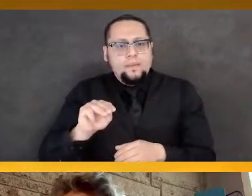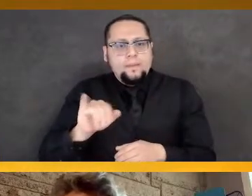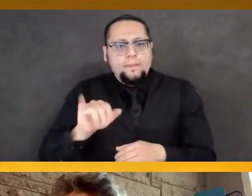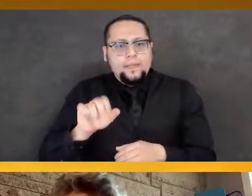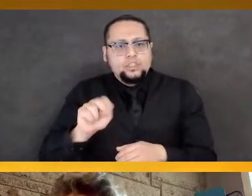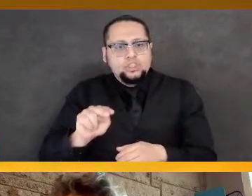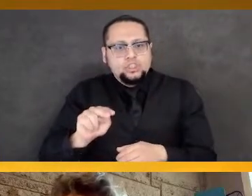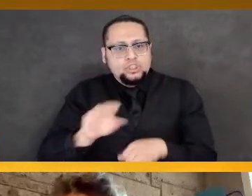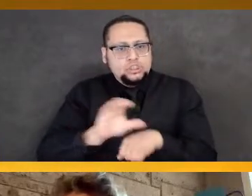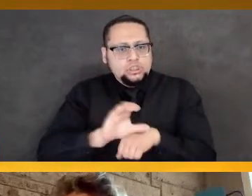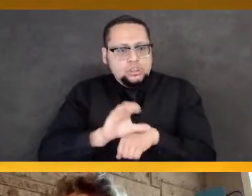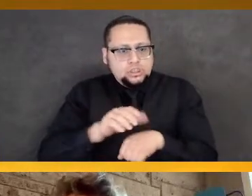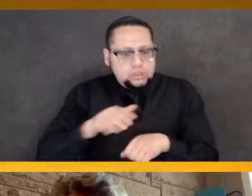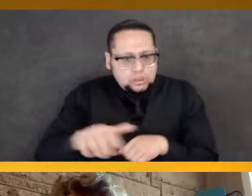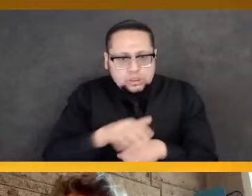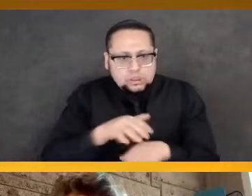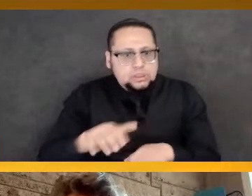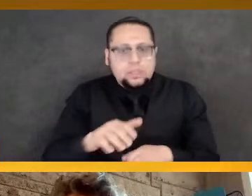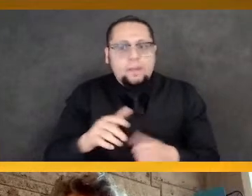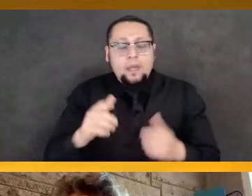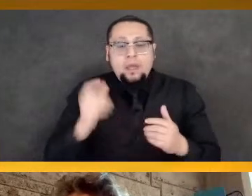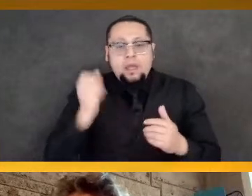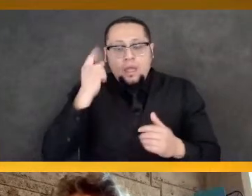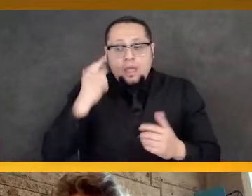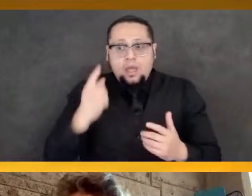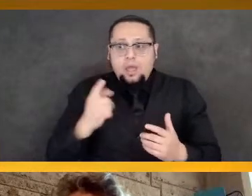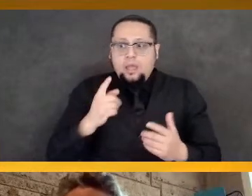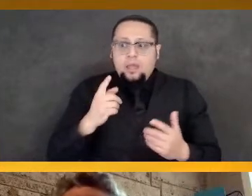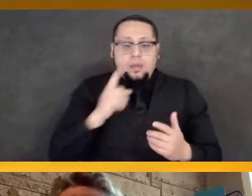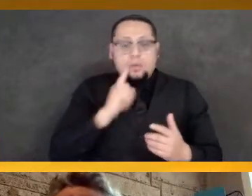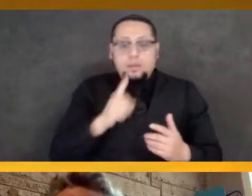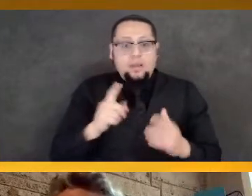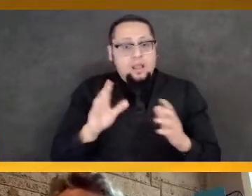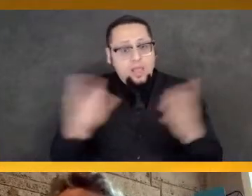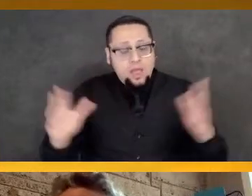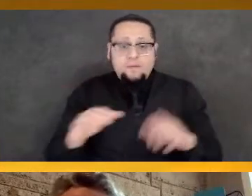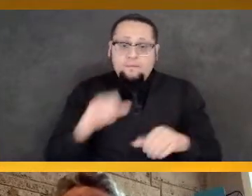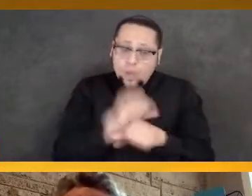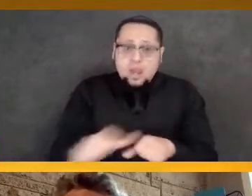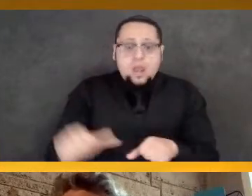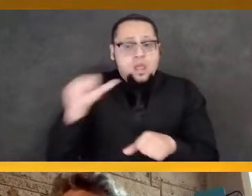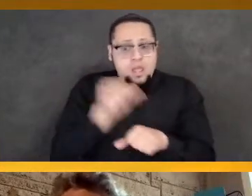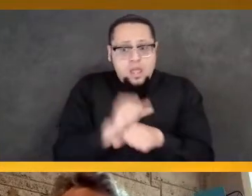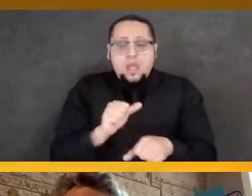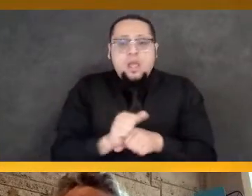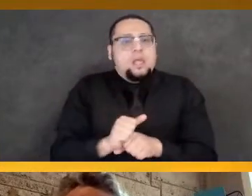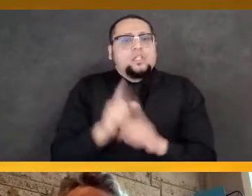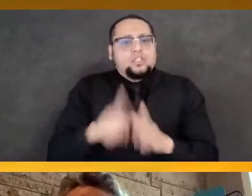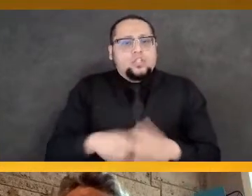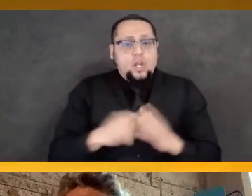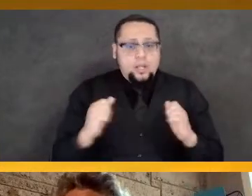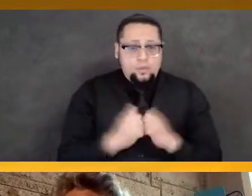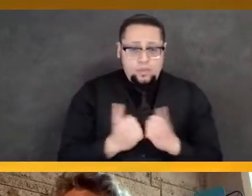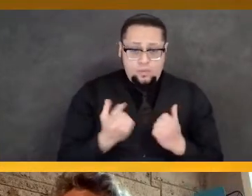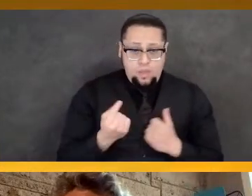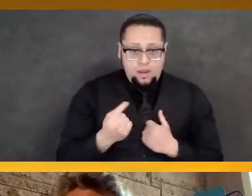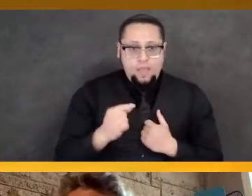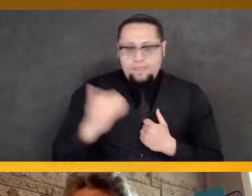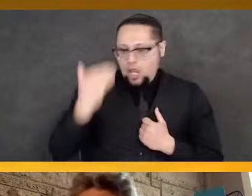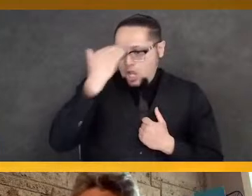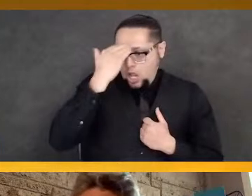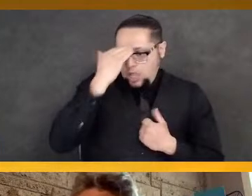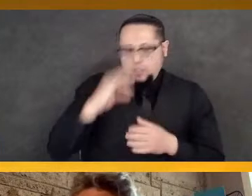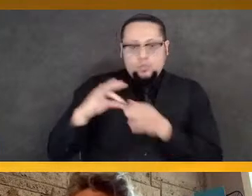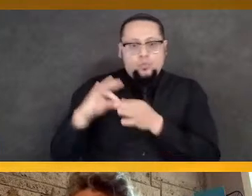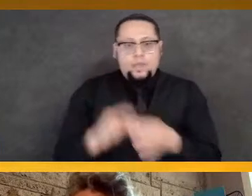done regarding the beginning with the knowledge of the Native Americans, of the Coahuiltecans, of